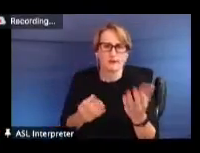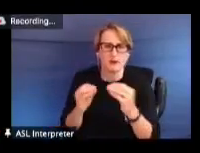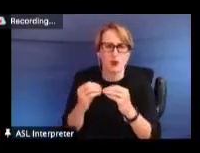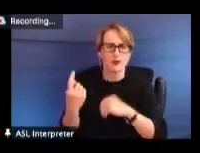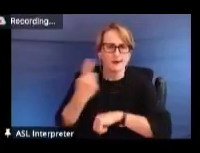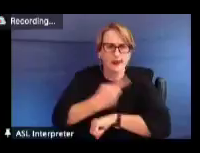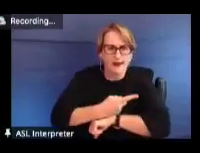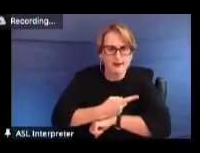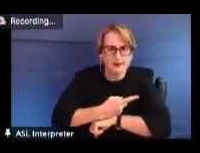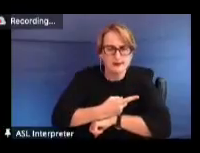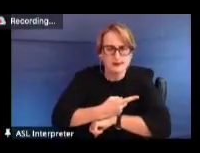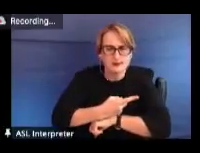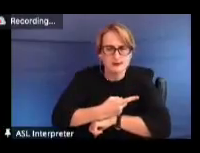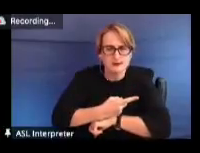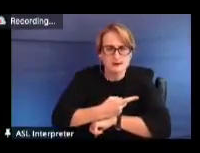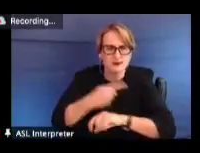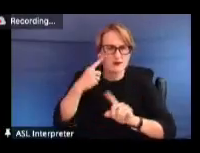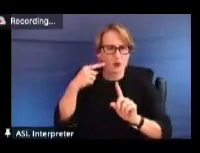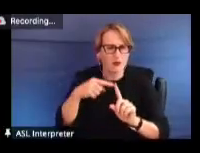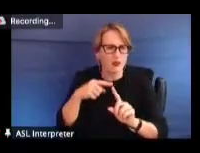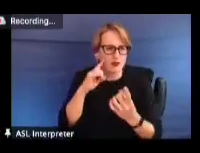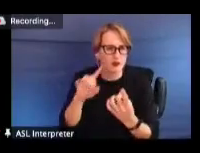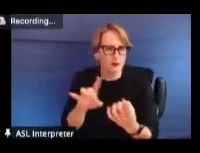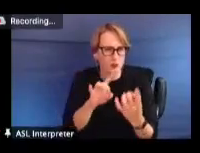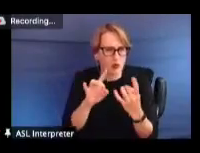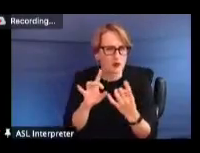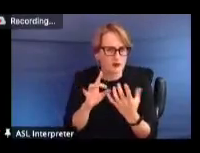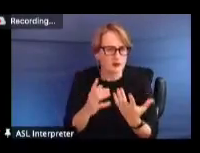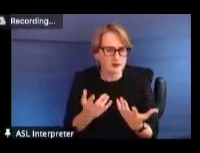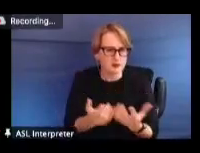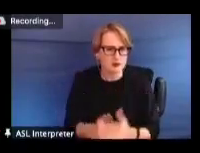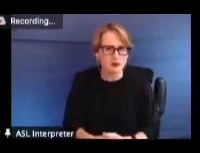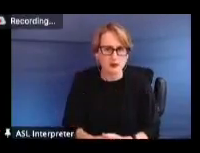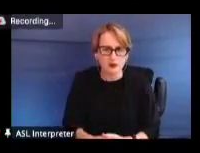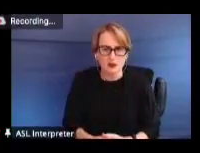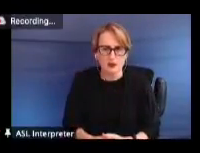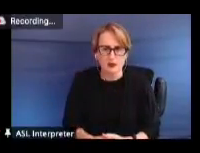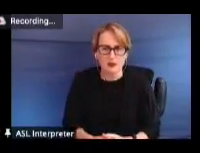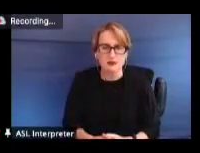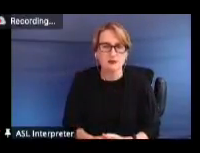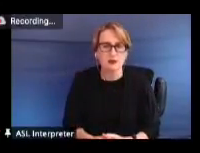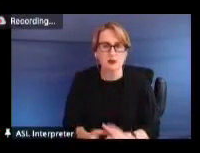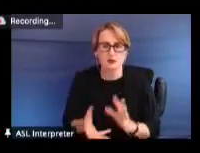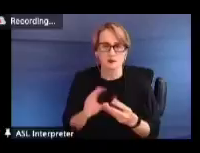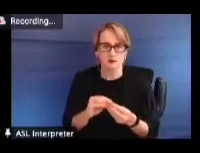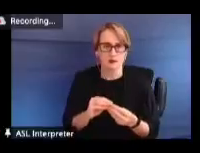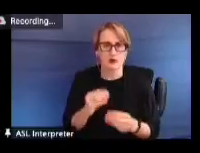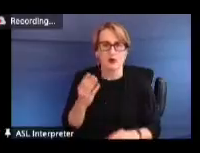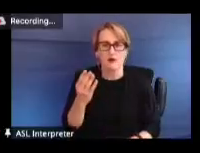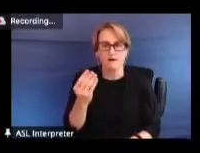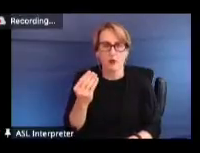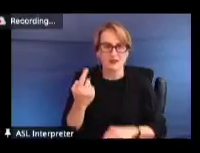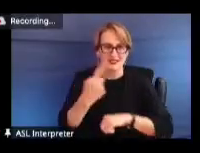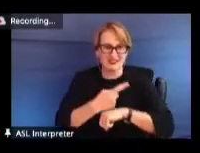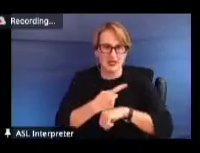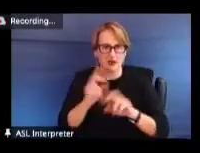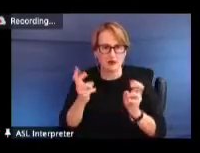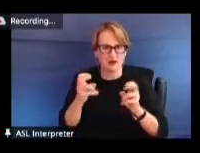for the input afterwards, because, there's a 14-day wind froze, everything